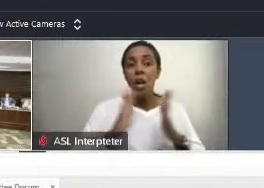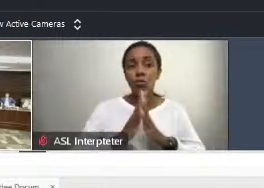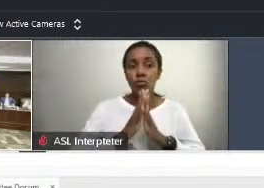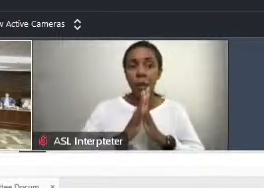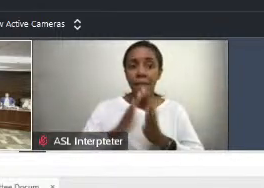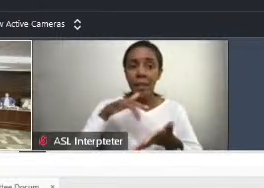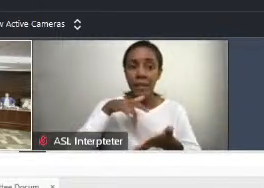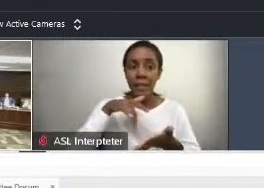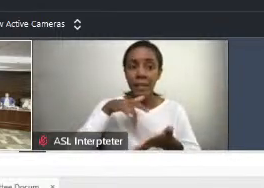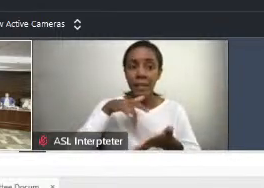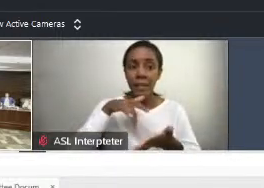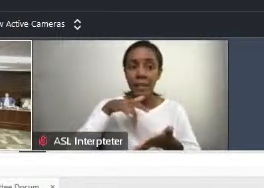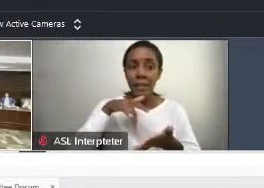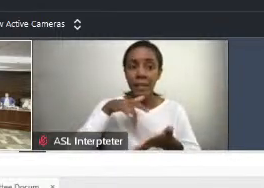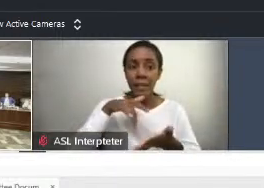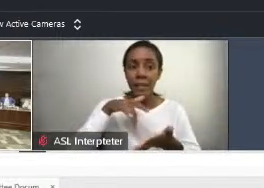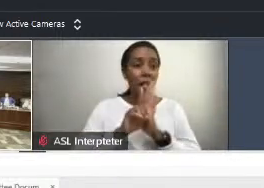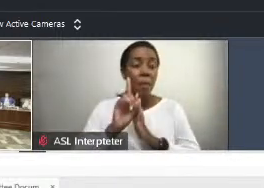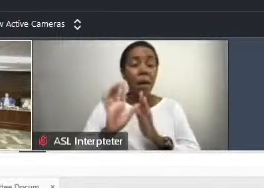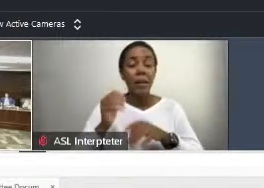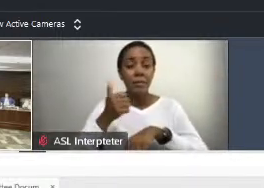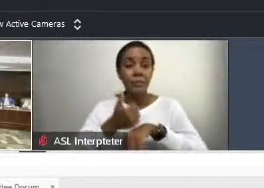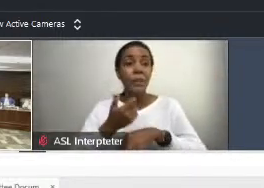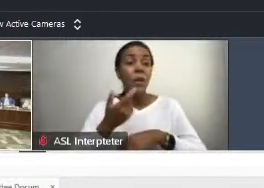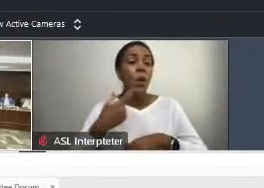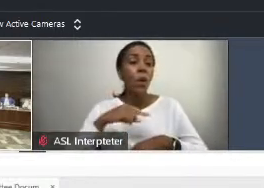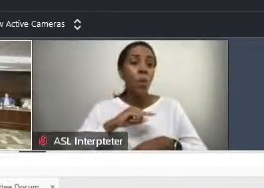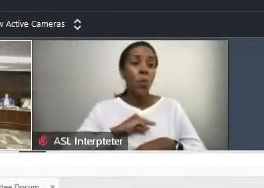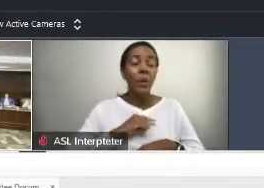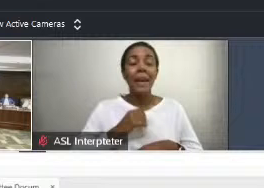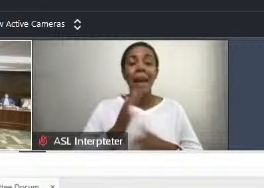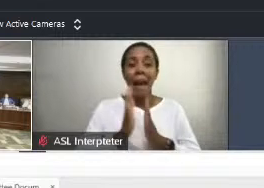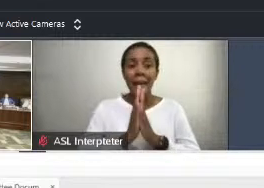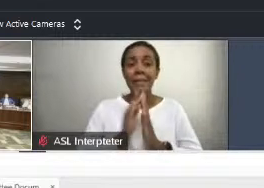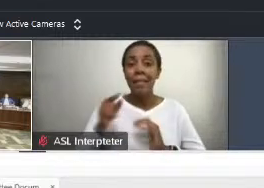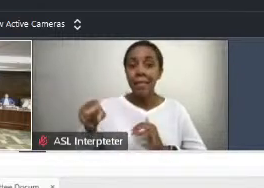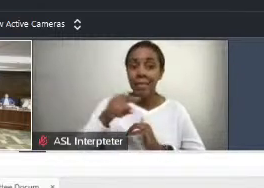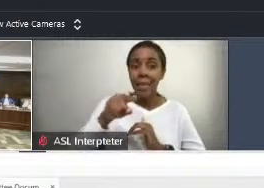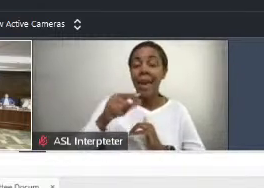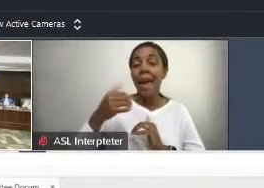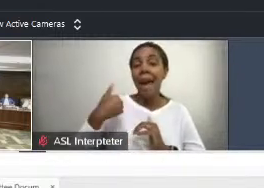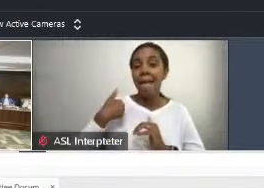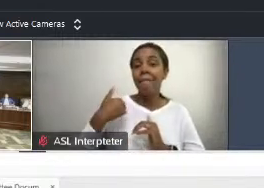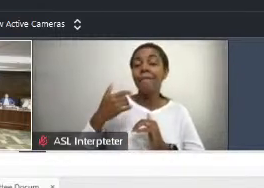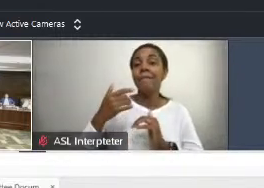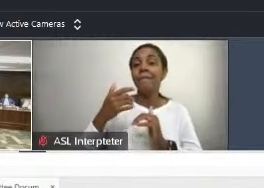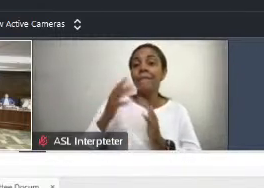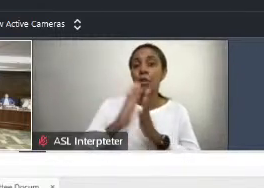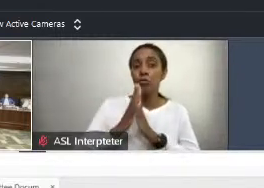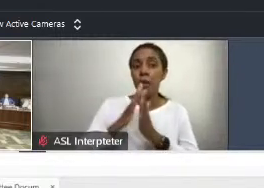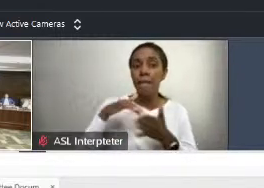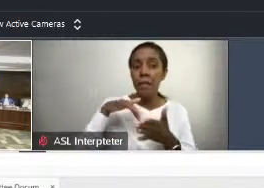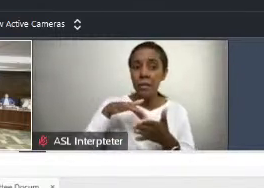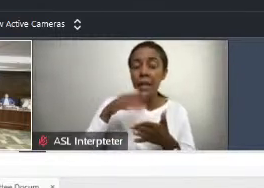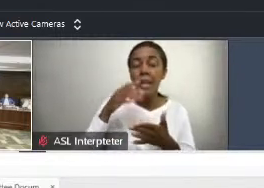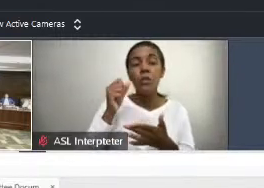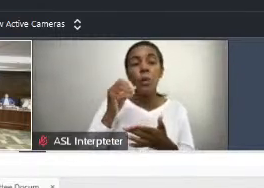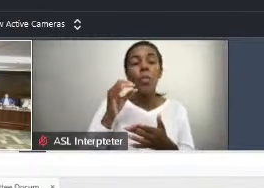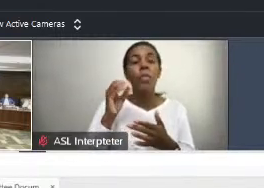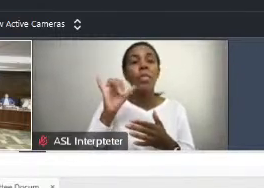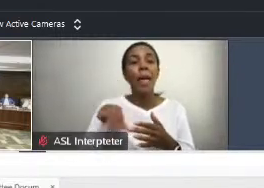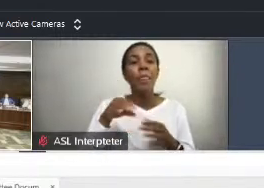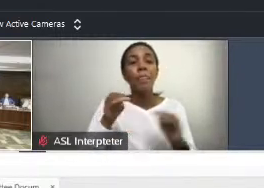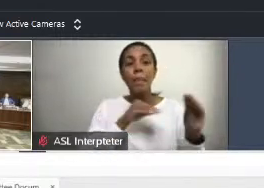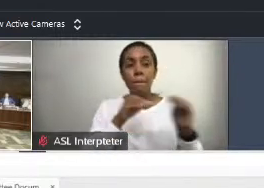they conduct a traffic study so that it identifies what types of improvements that they're required to make sure that the traffic movement in and